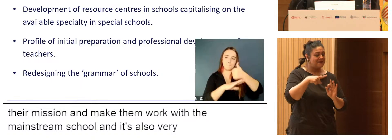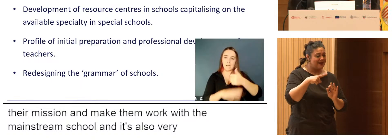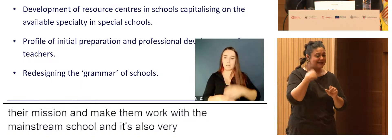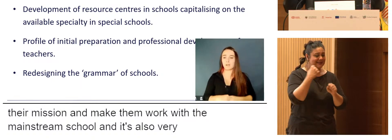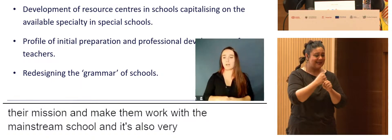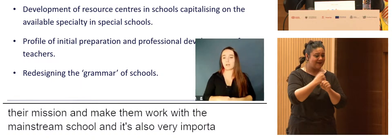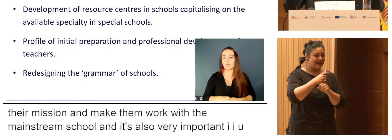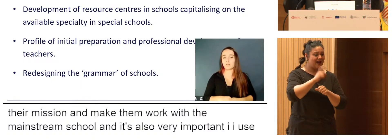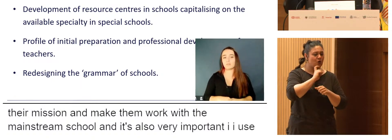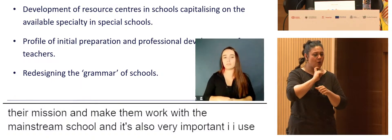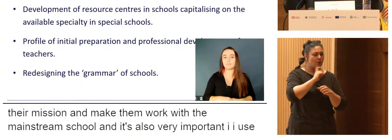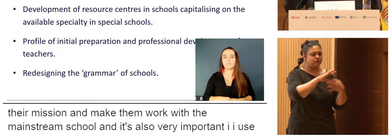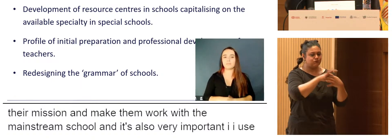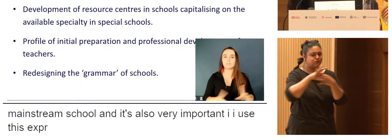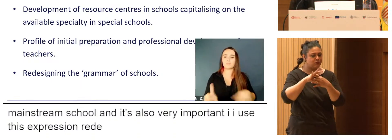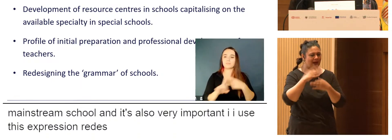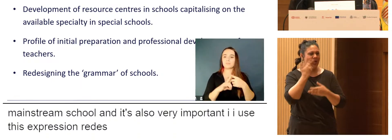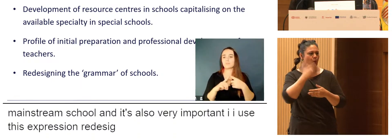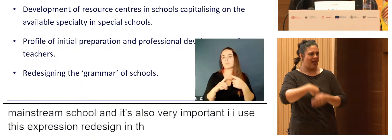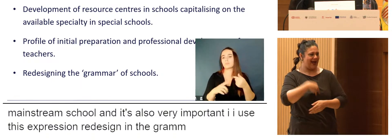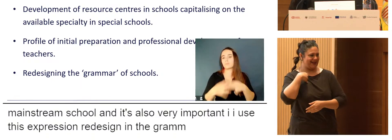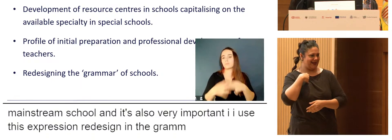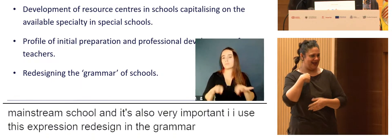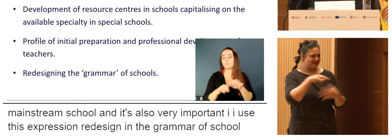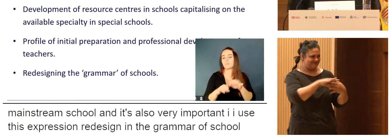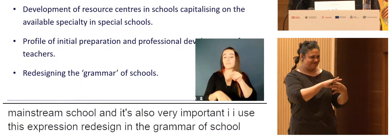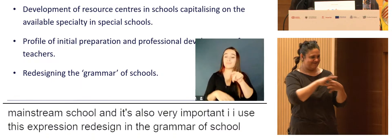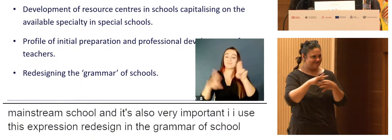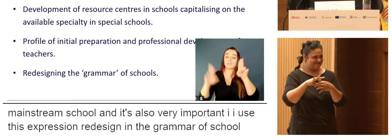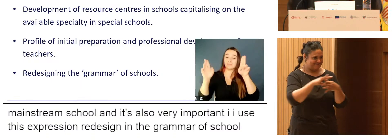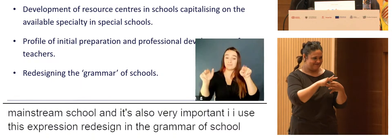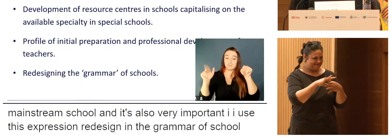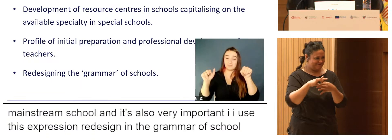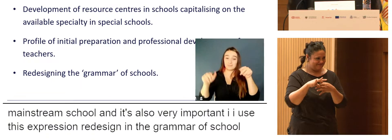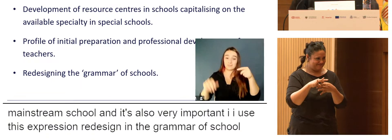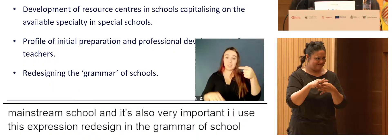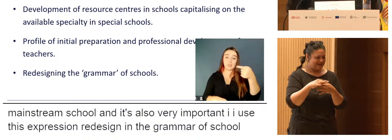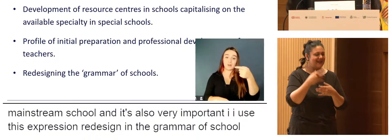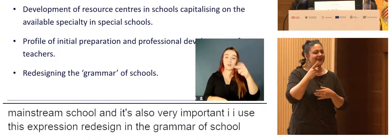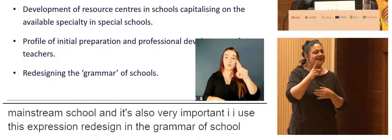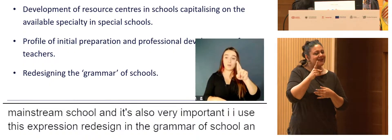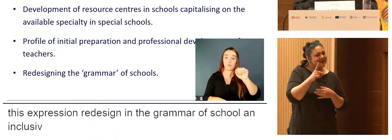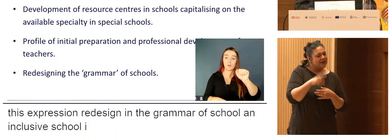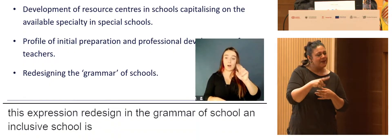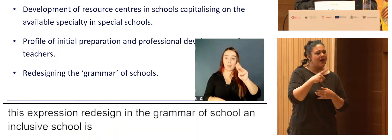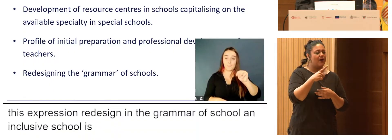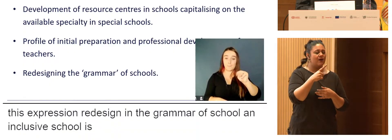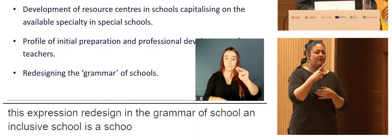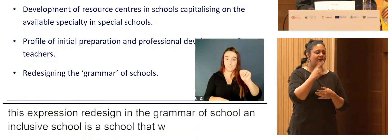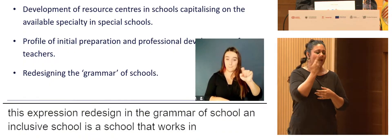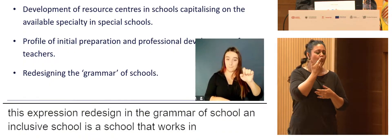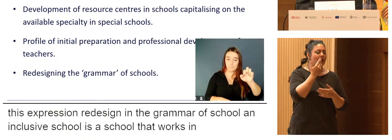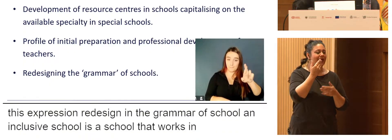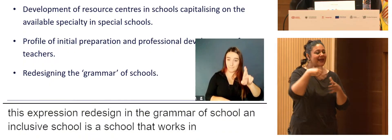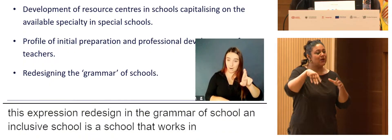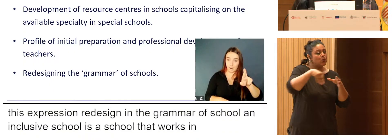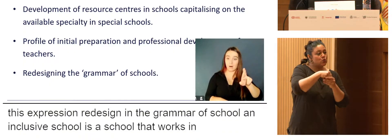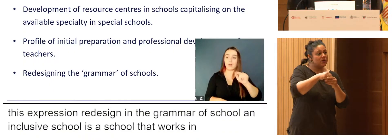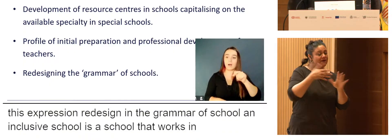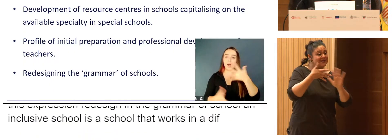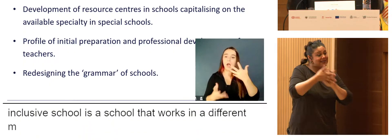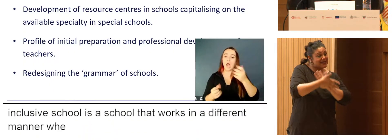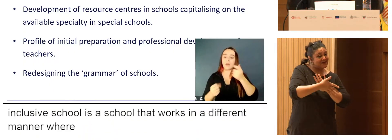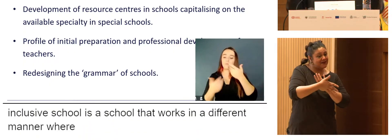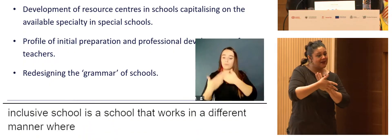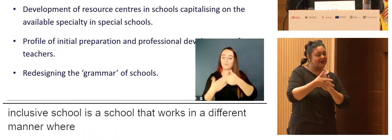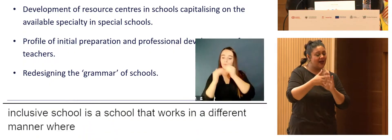this expression, redesigning the grammar of school. An inclusive school is a school that works in a different manner, where the